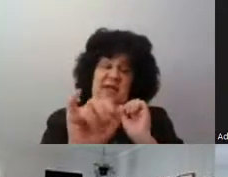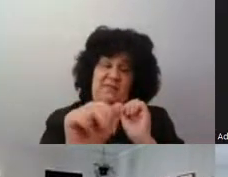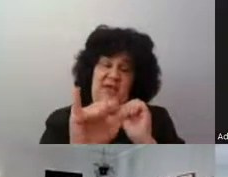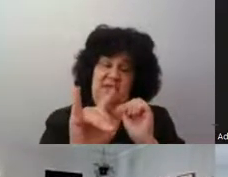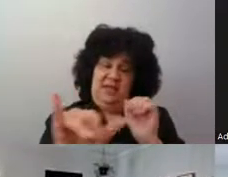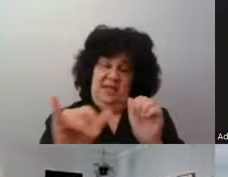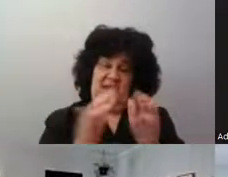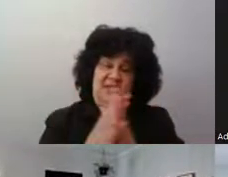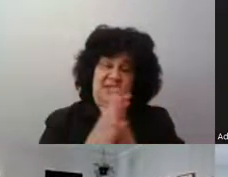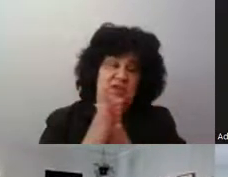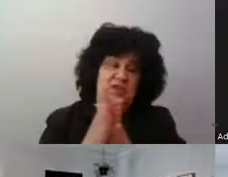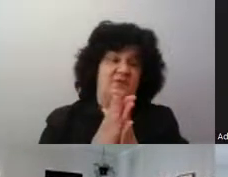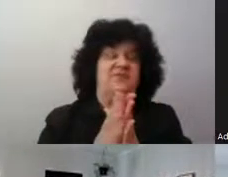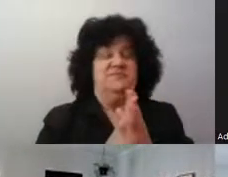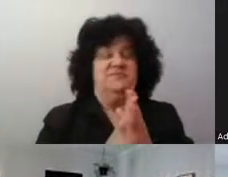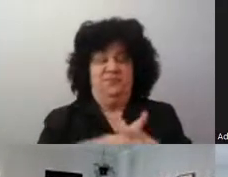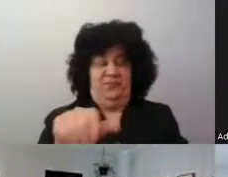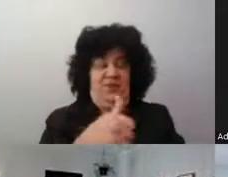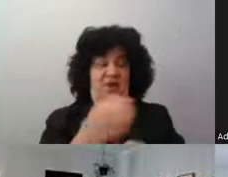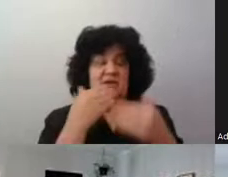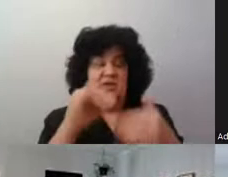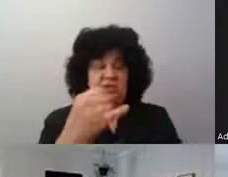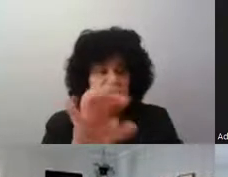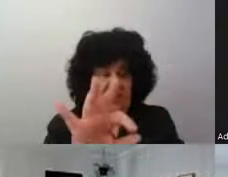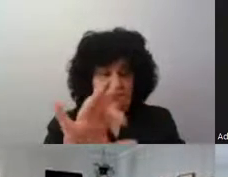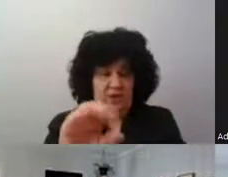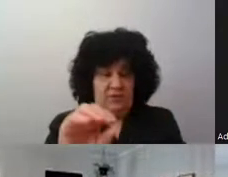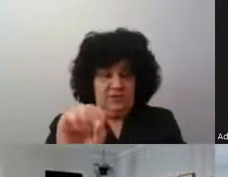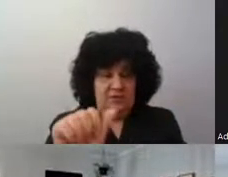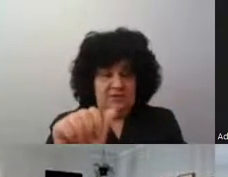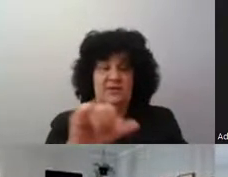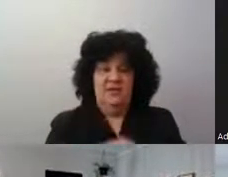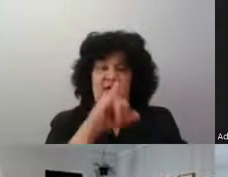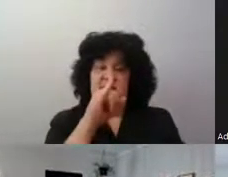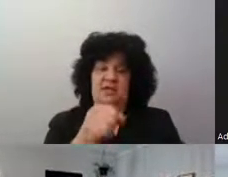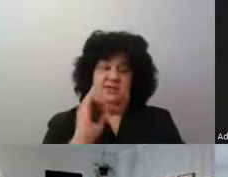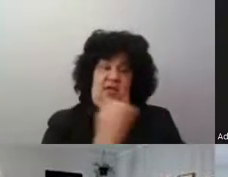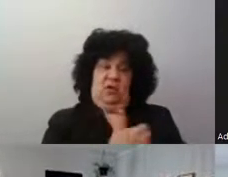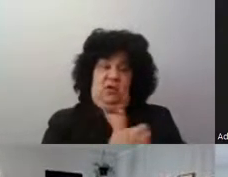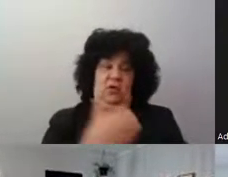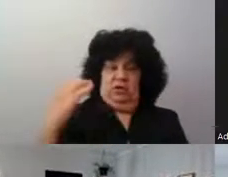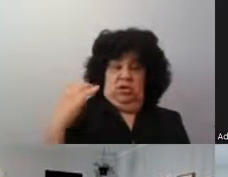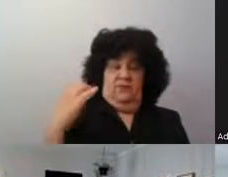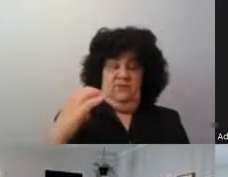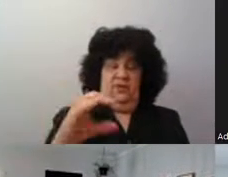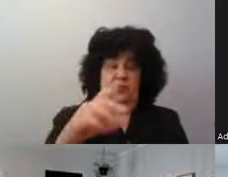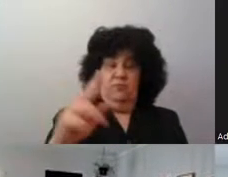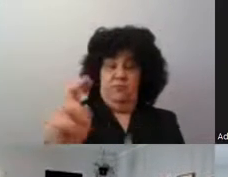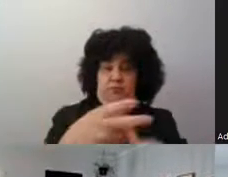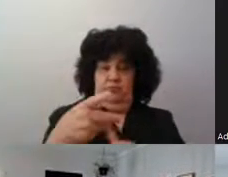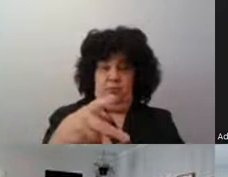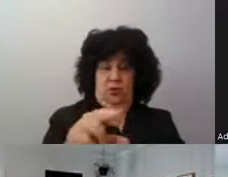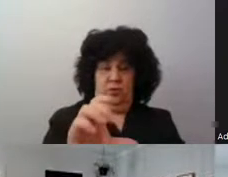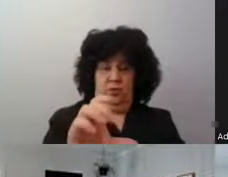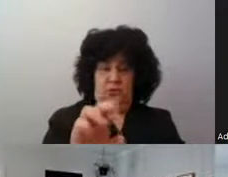thank Jeff Kosis, GSA's chief senior procurement executive, who I've come to learn is our